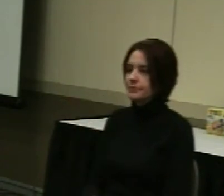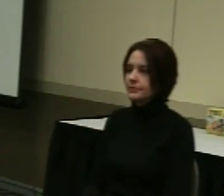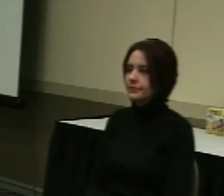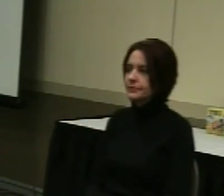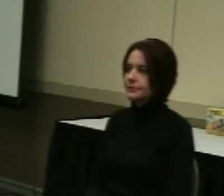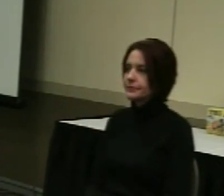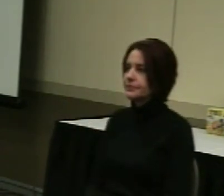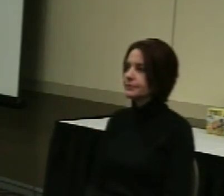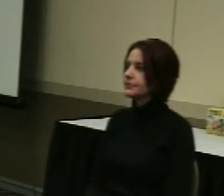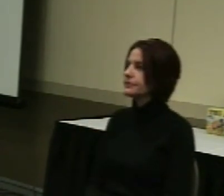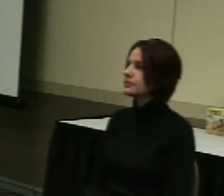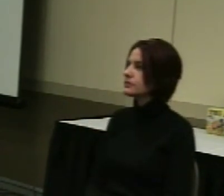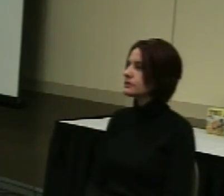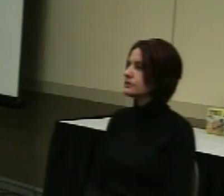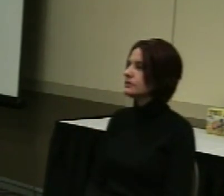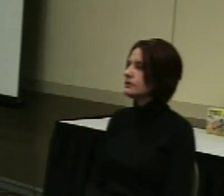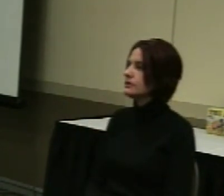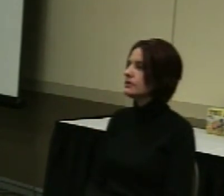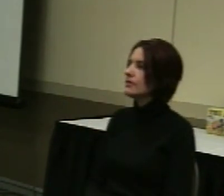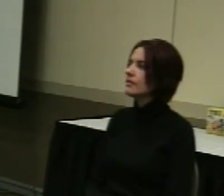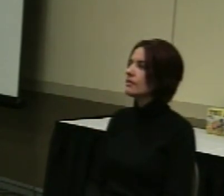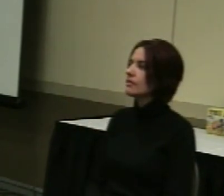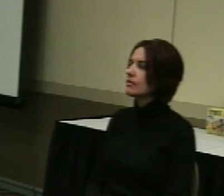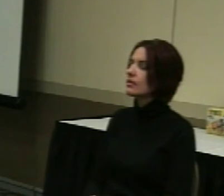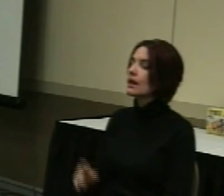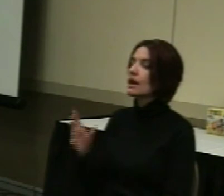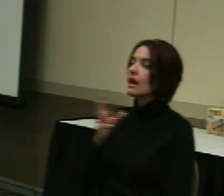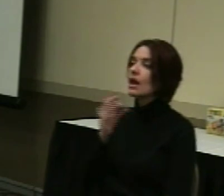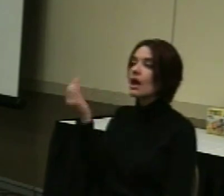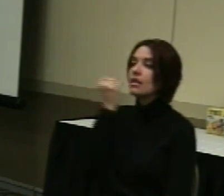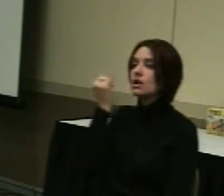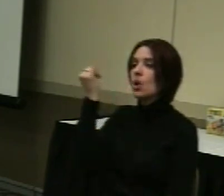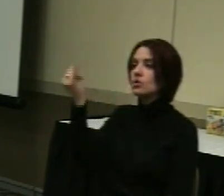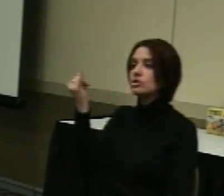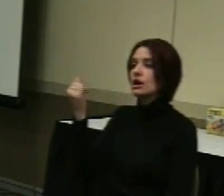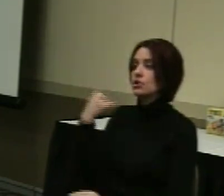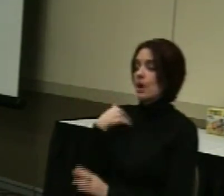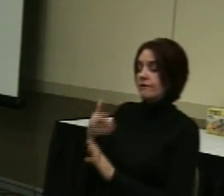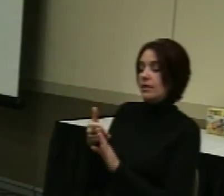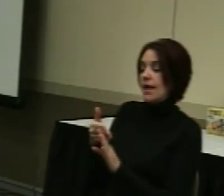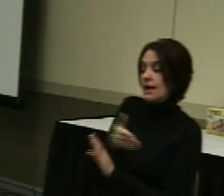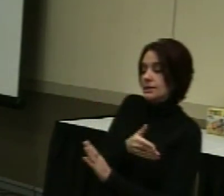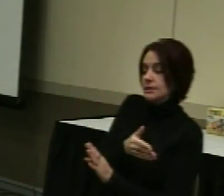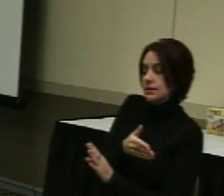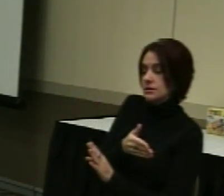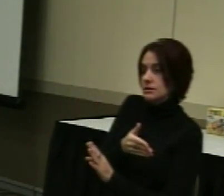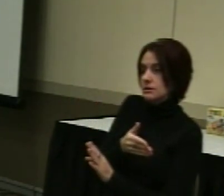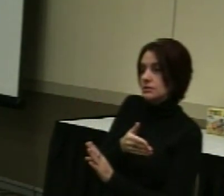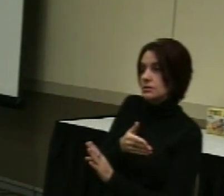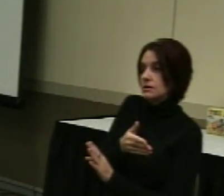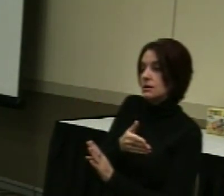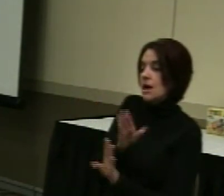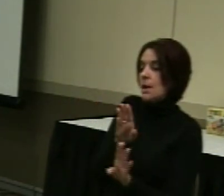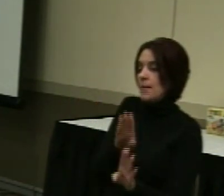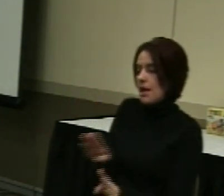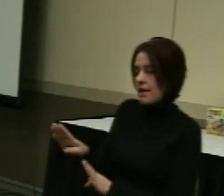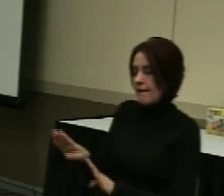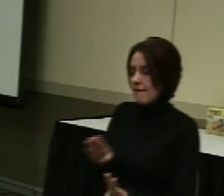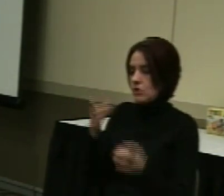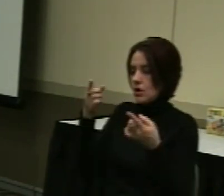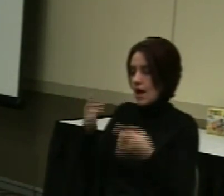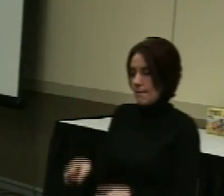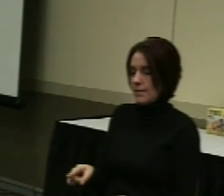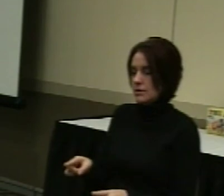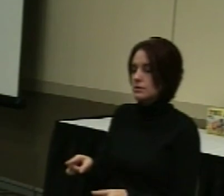And this notion of there's an antecedent, there's a behavior happening,